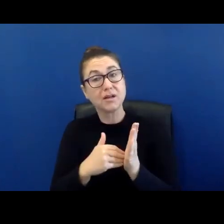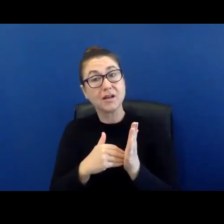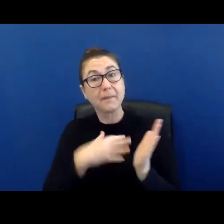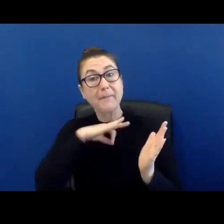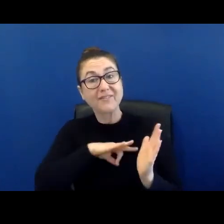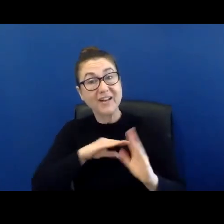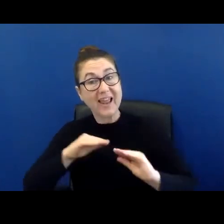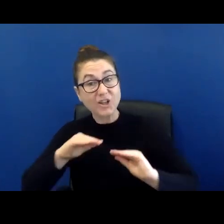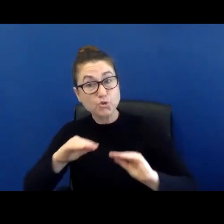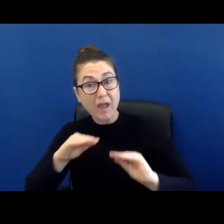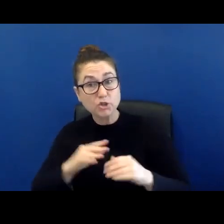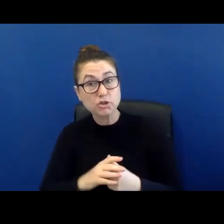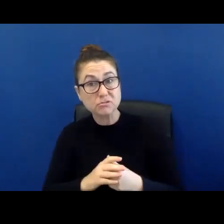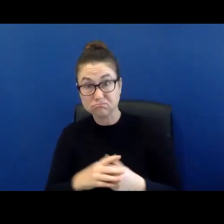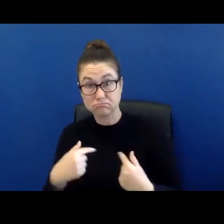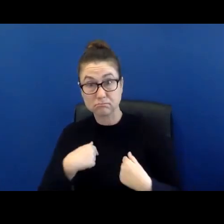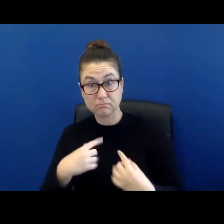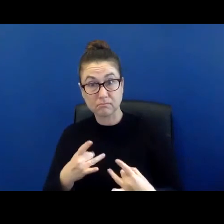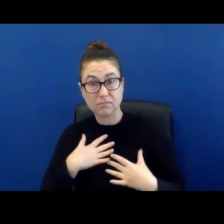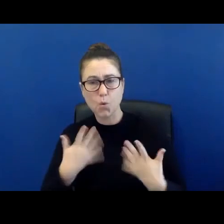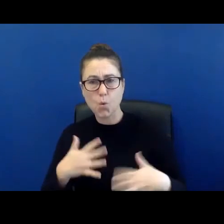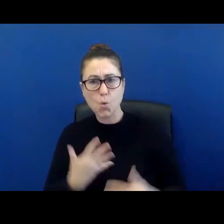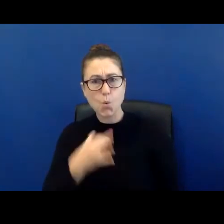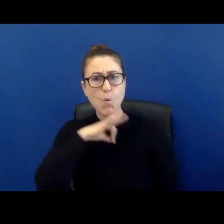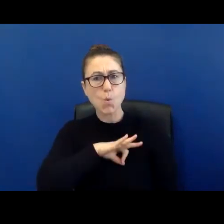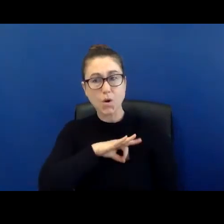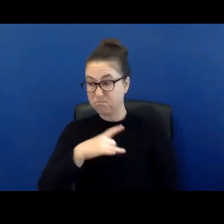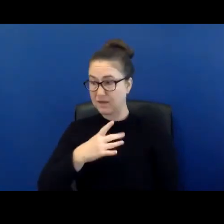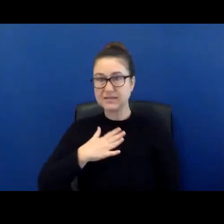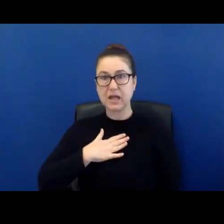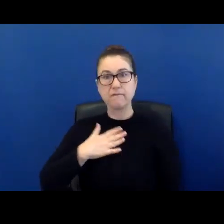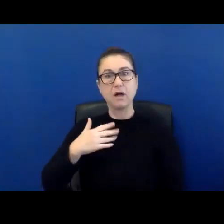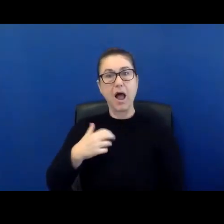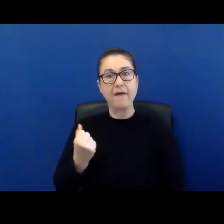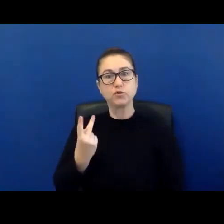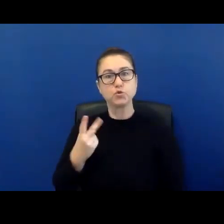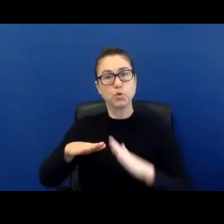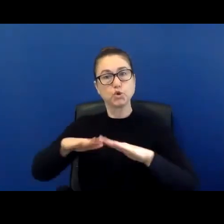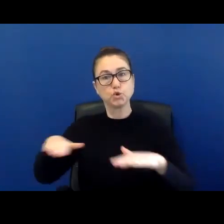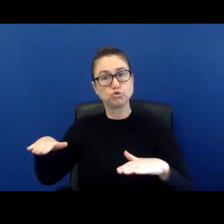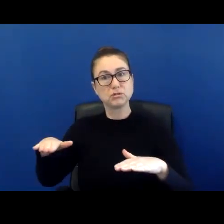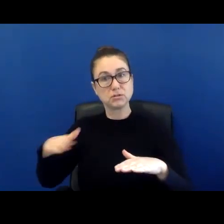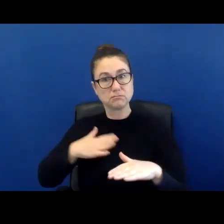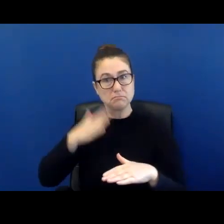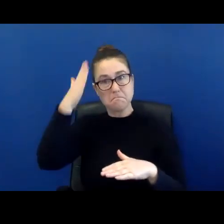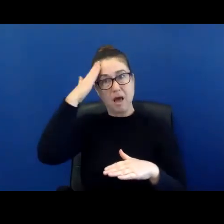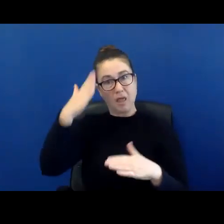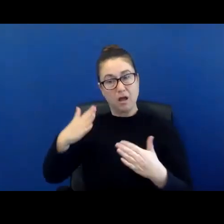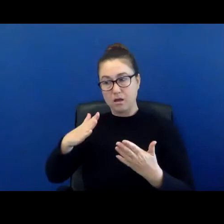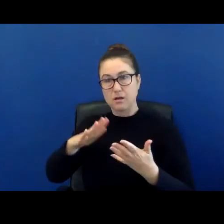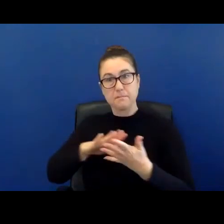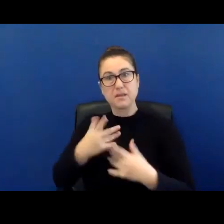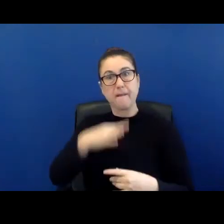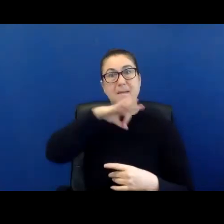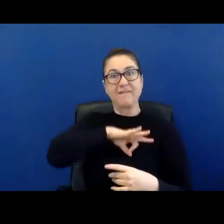personally have really benefited from audio description as a parent. I have two children, and when they were younger,